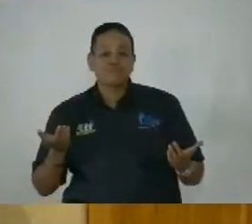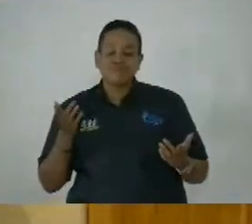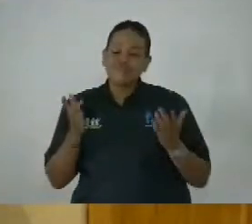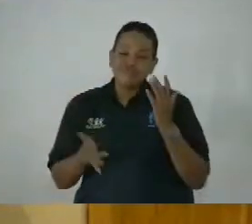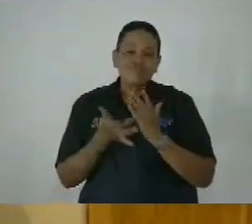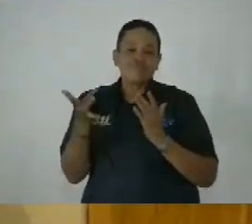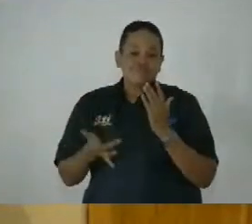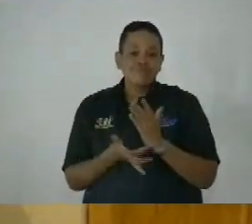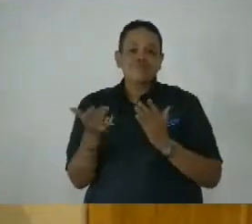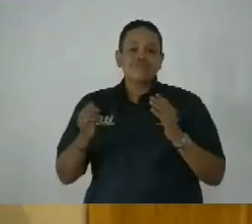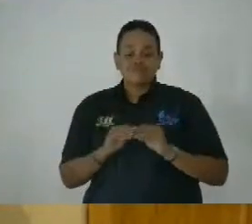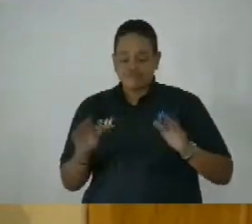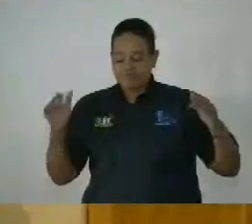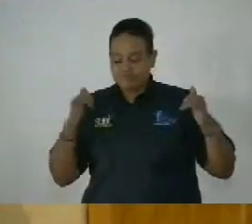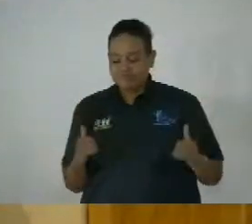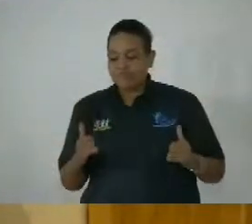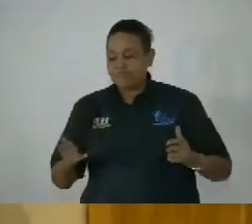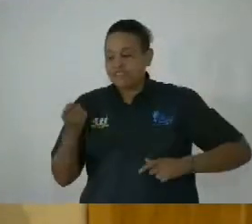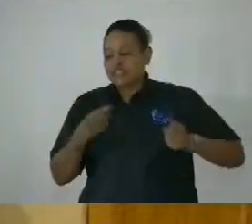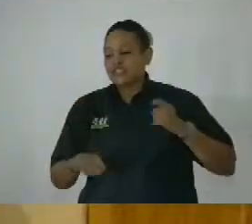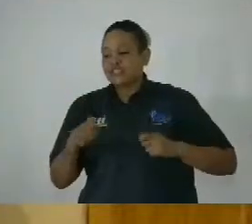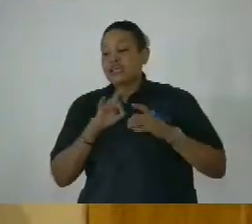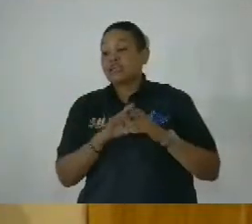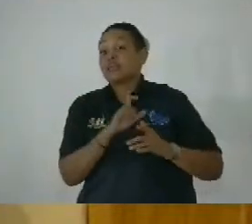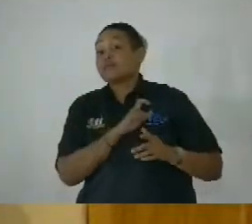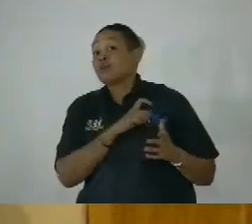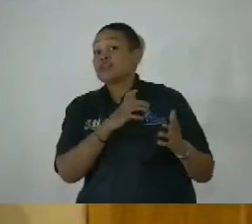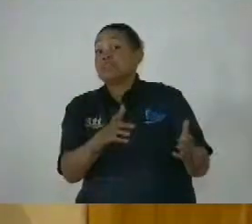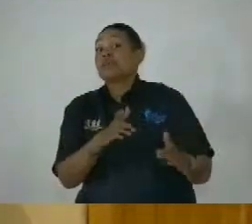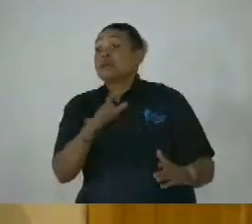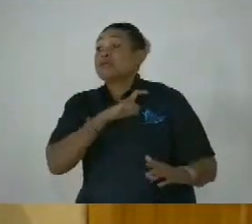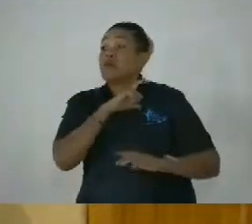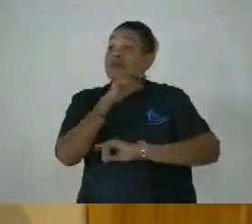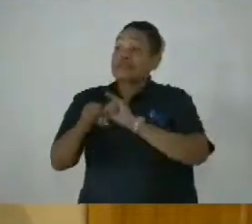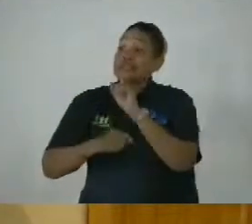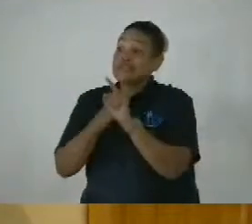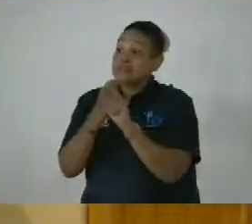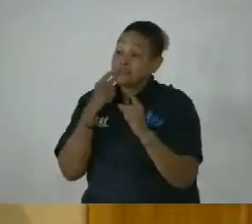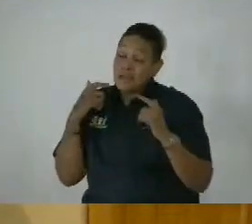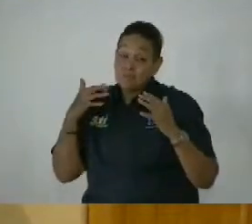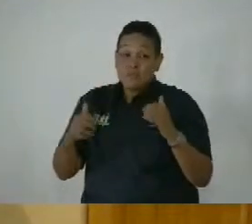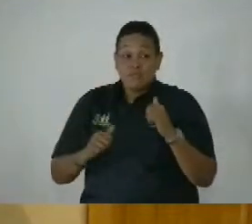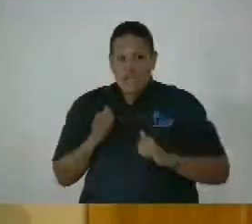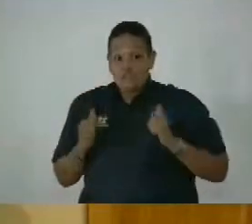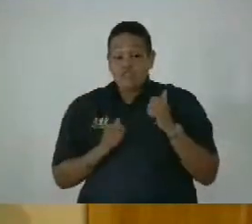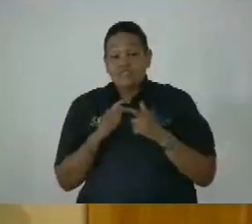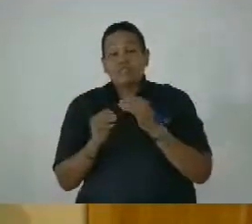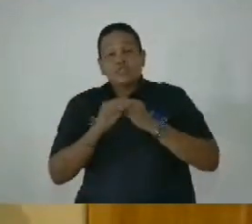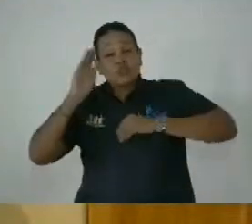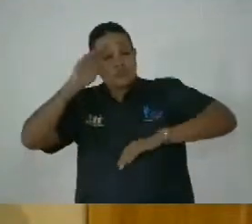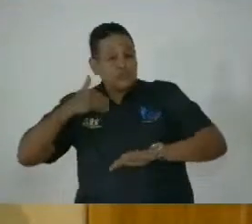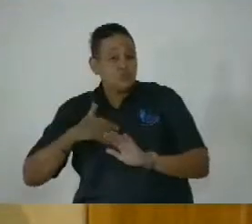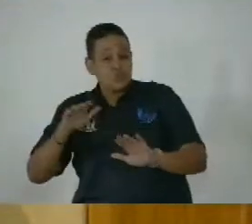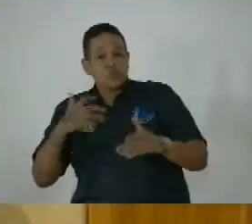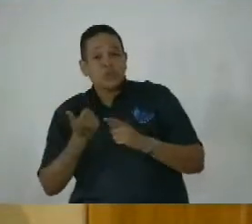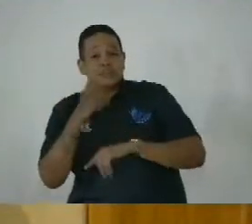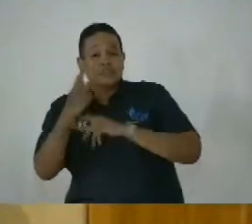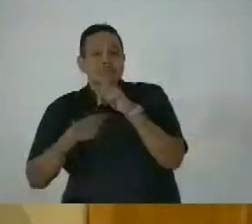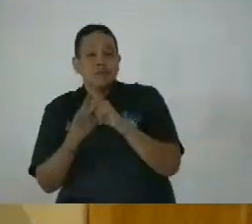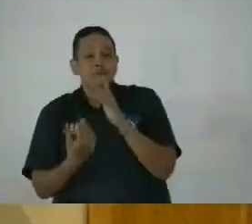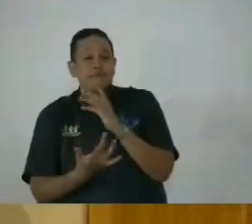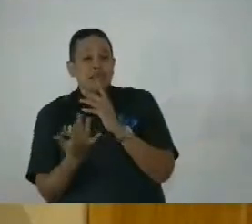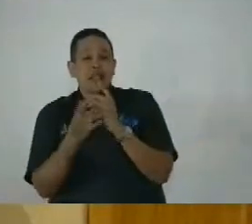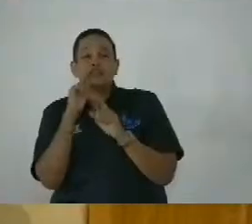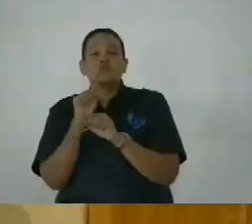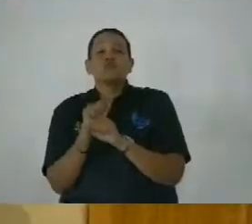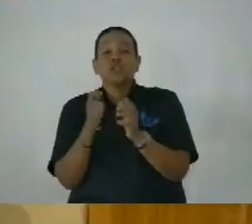digital transformation. The force, in fact, is moving aggressively to introduce the kind of technology that is